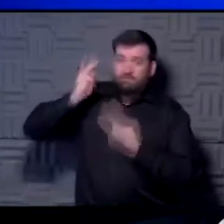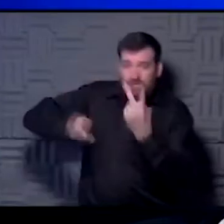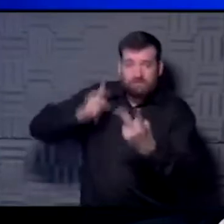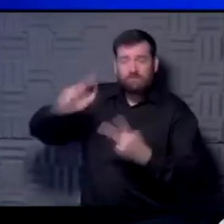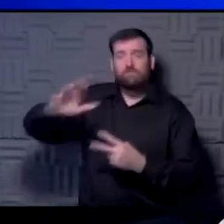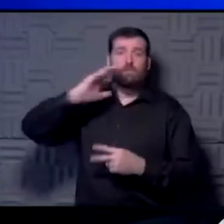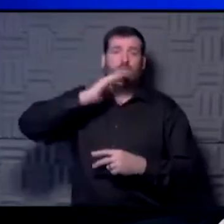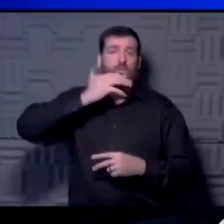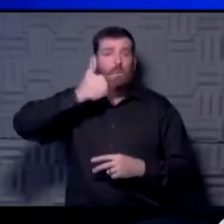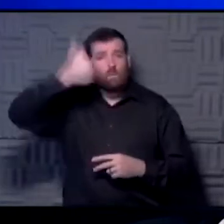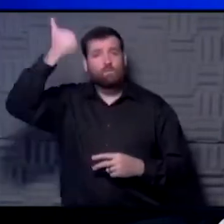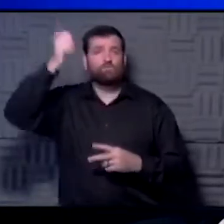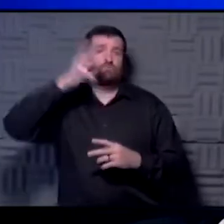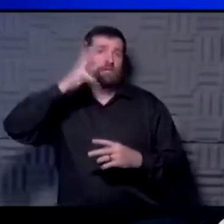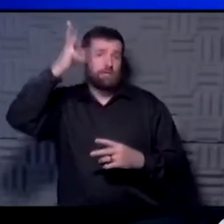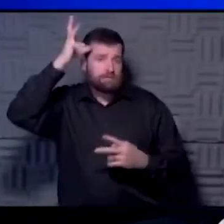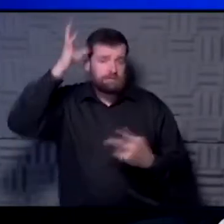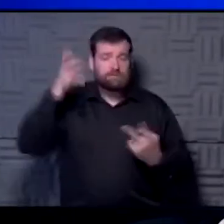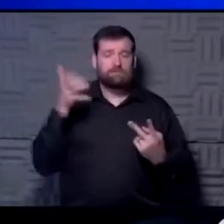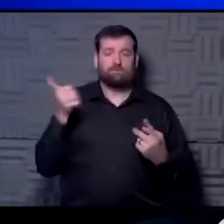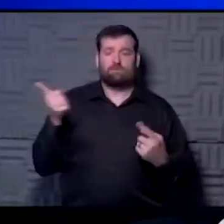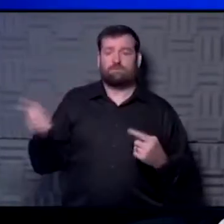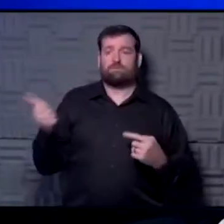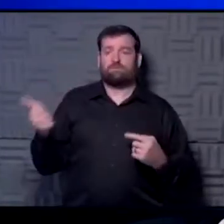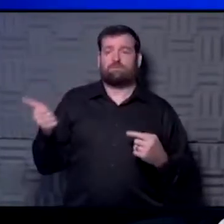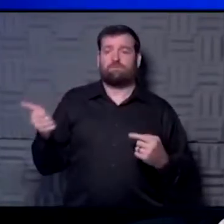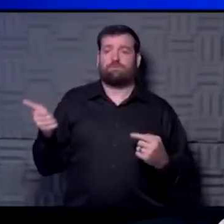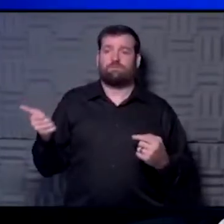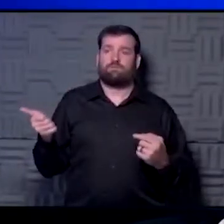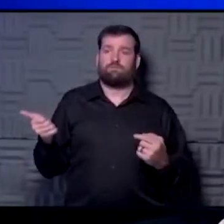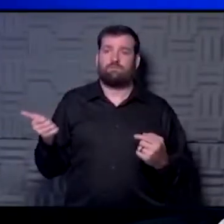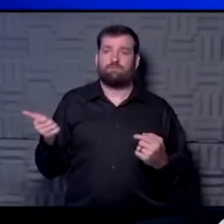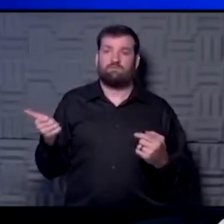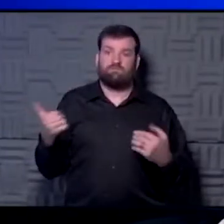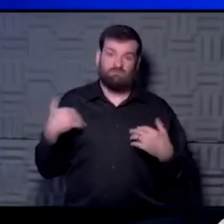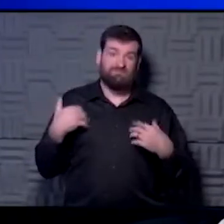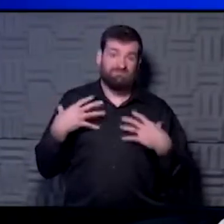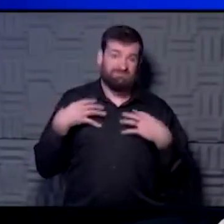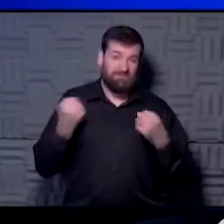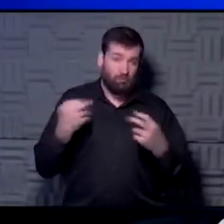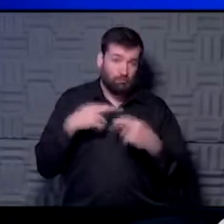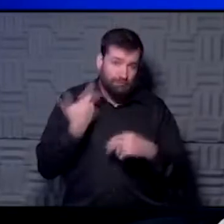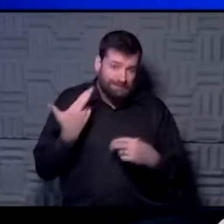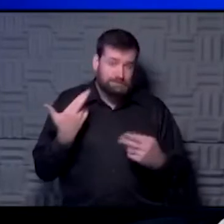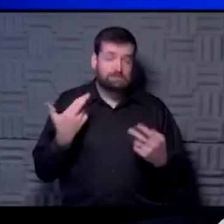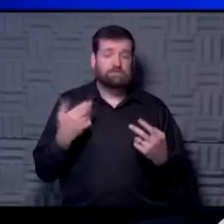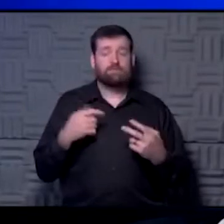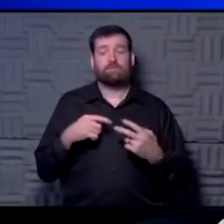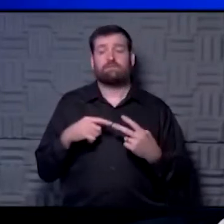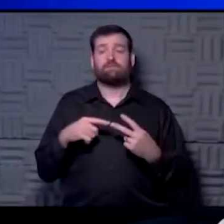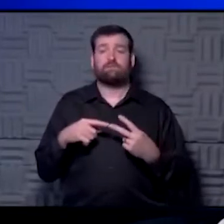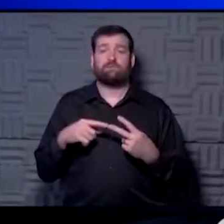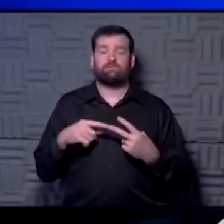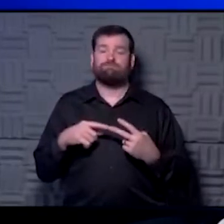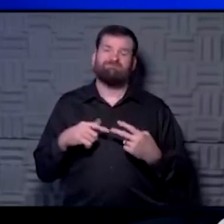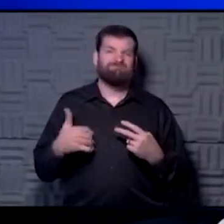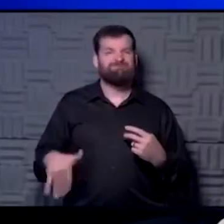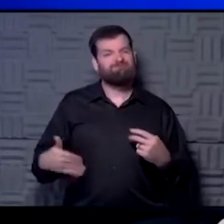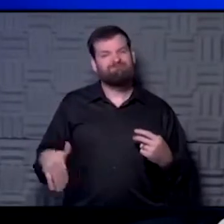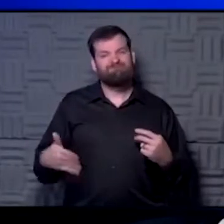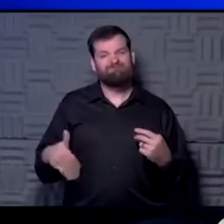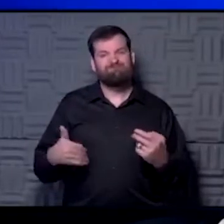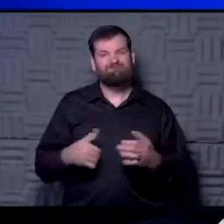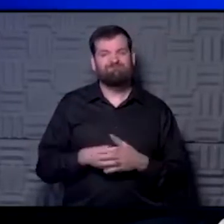elderly parents who are have some health risks, and then I would say, gosh, you better